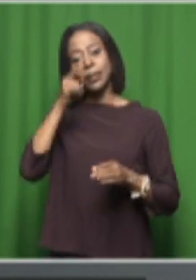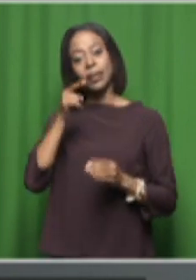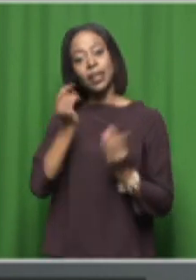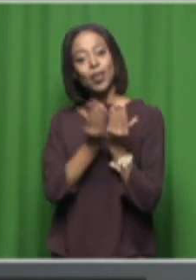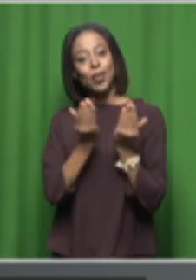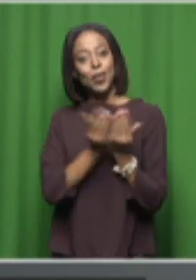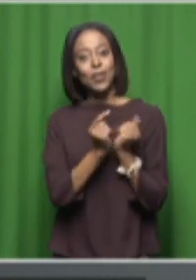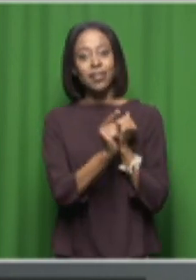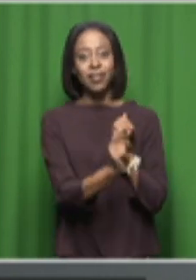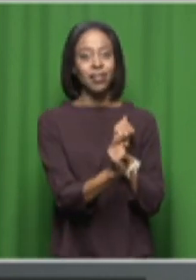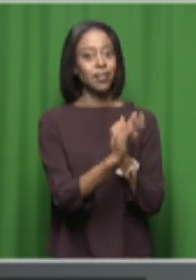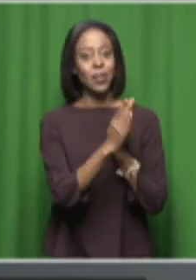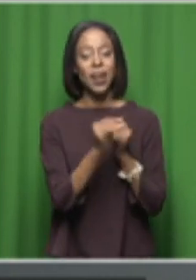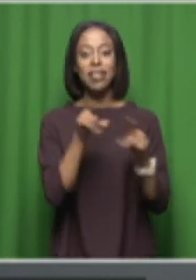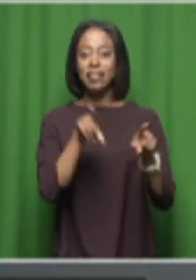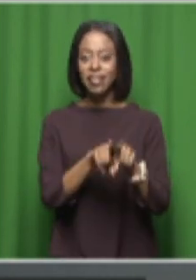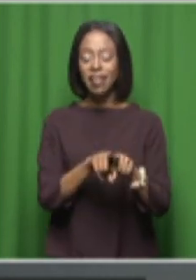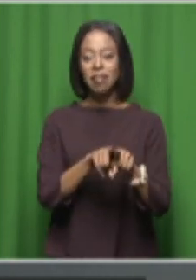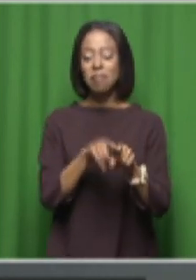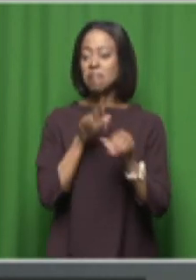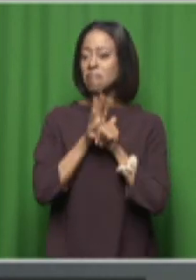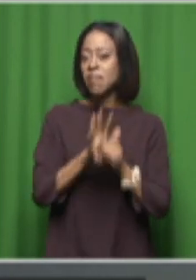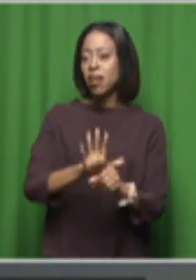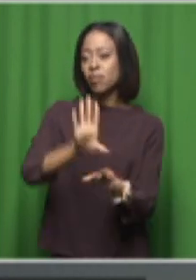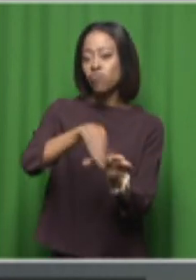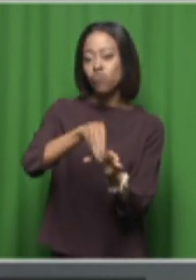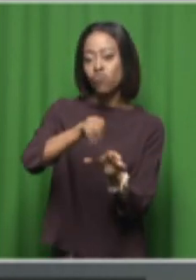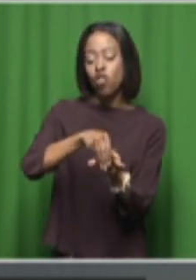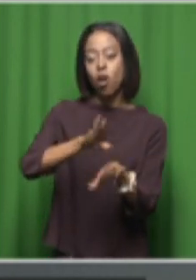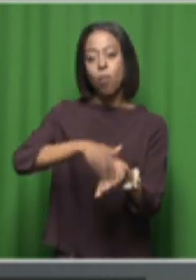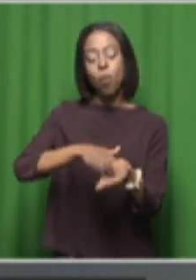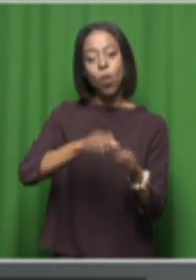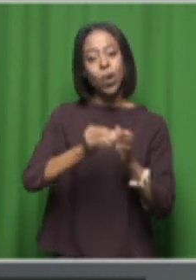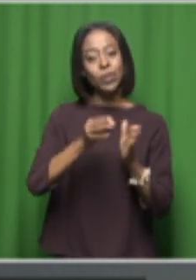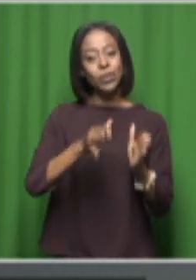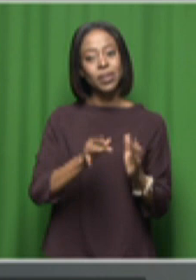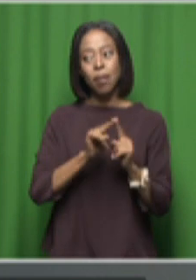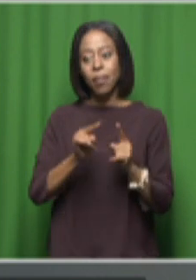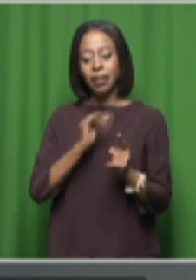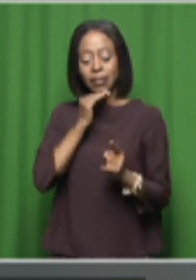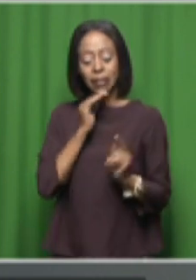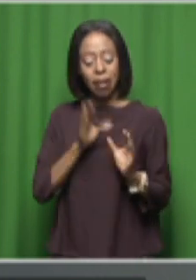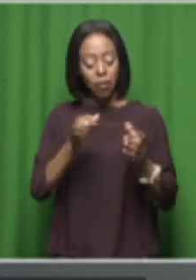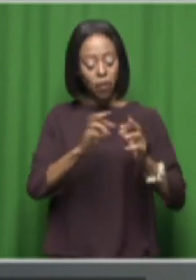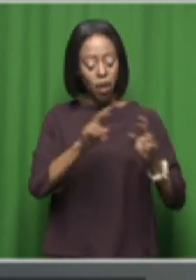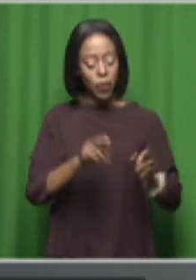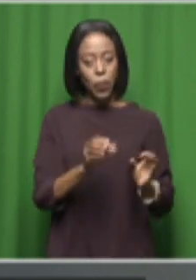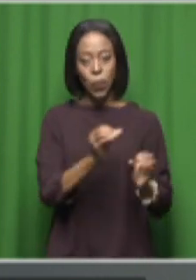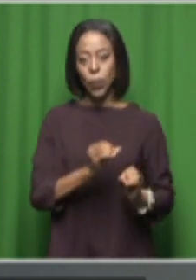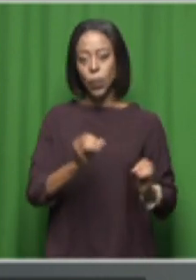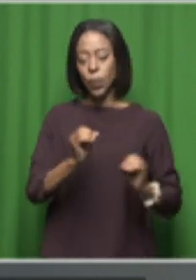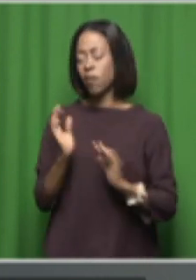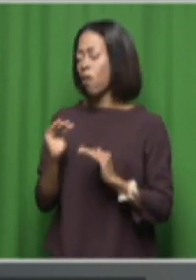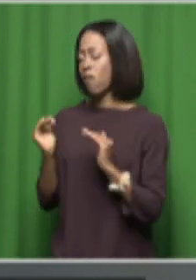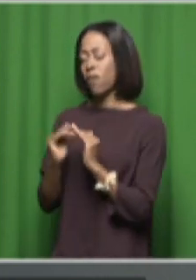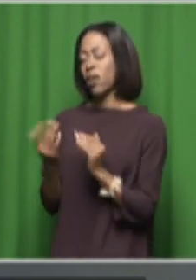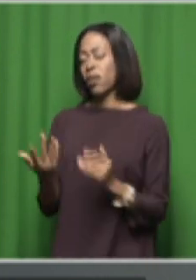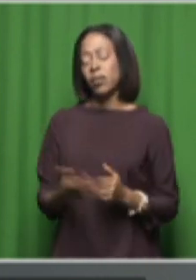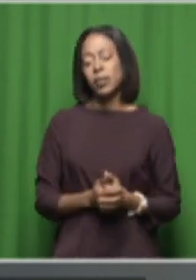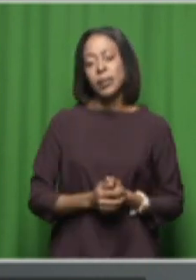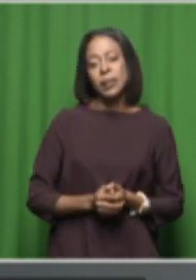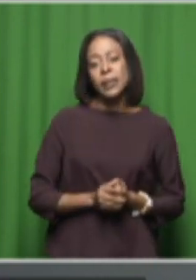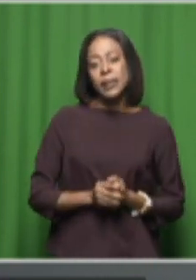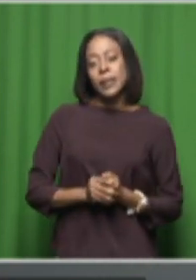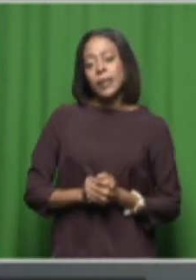schools don't have the same amount of pressure to take in more learners than they can afford to cater to, is a really unfair statement